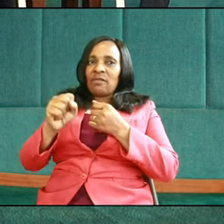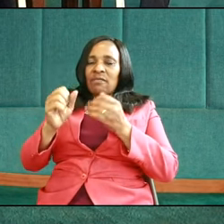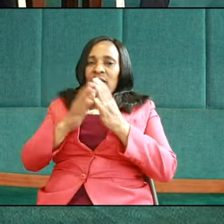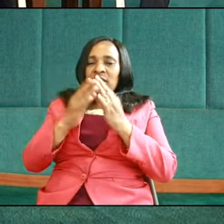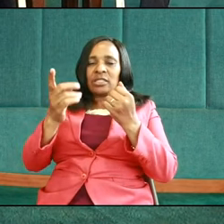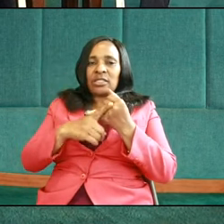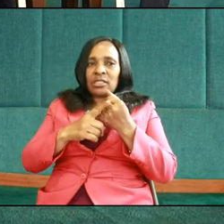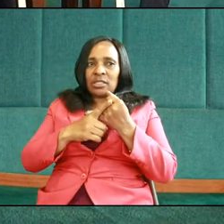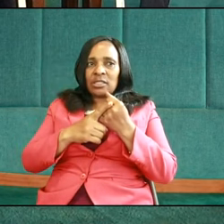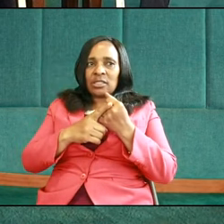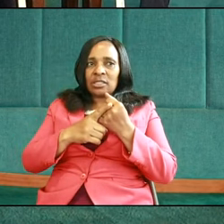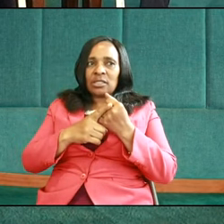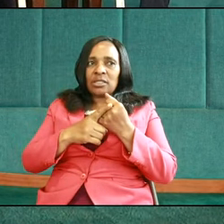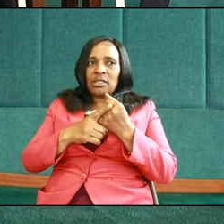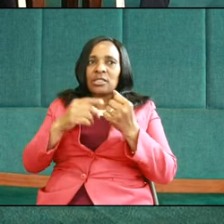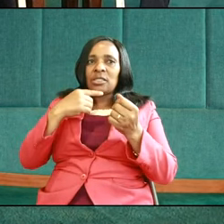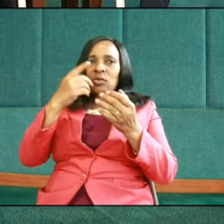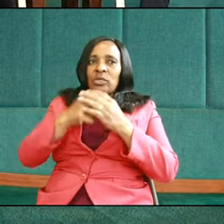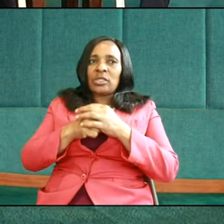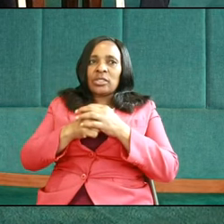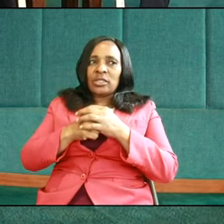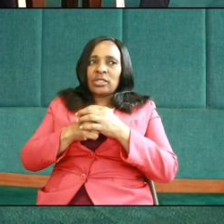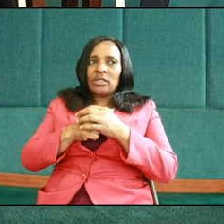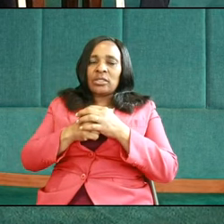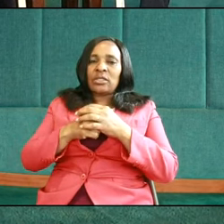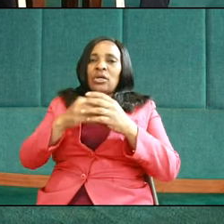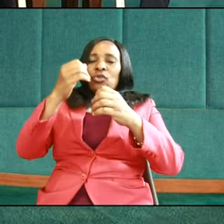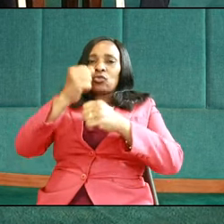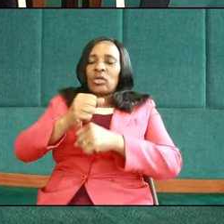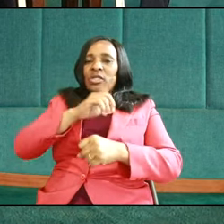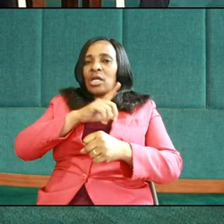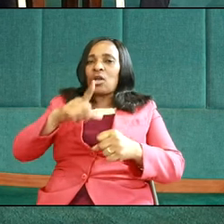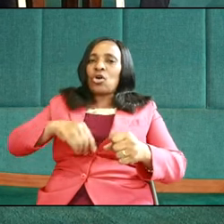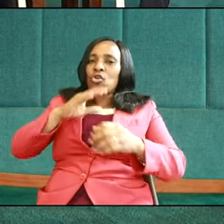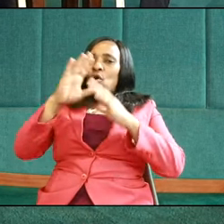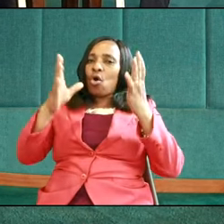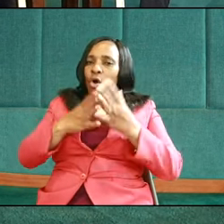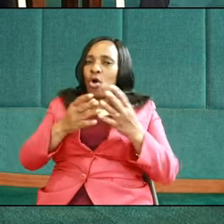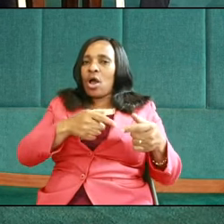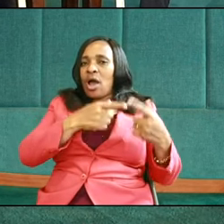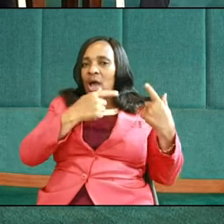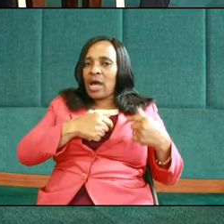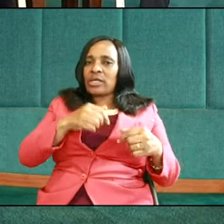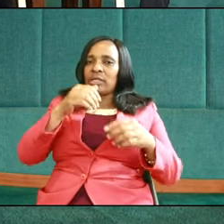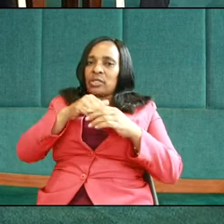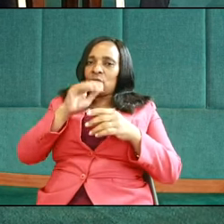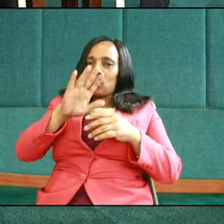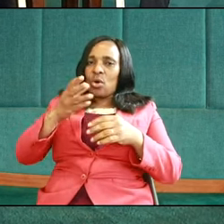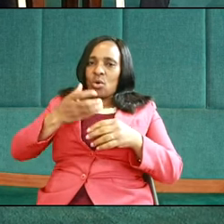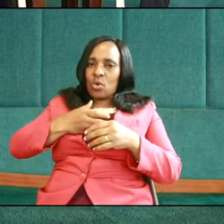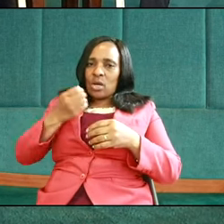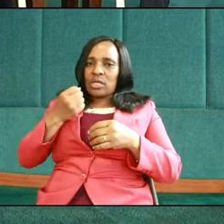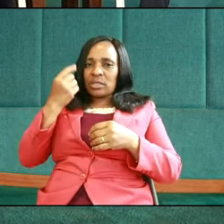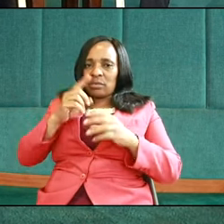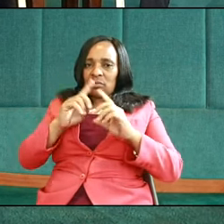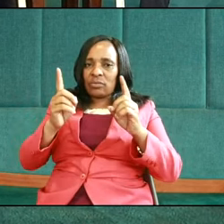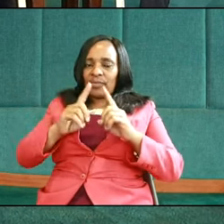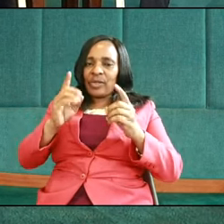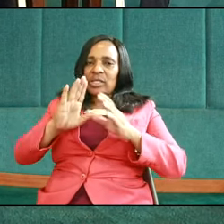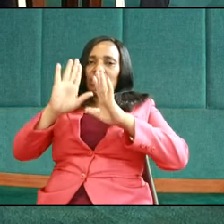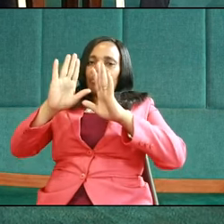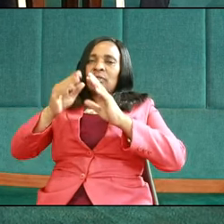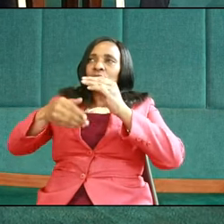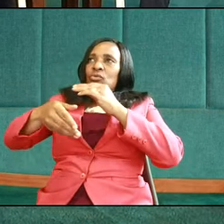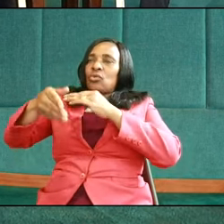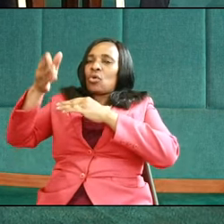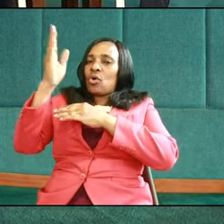3:5-6 out clearly. Trust in the Lord with all your heart and lean not in your own understanding. Submit to him and he will make